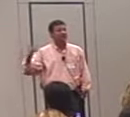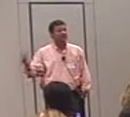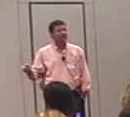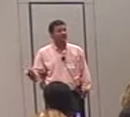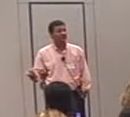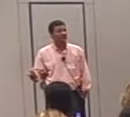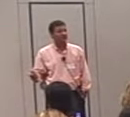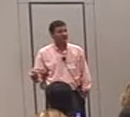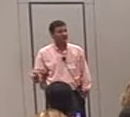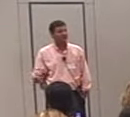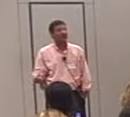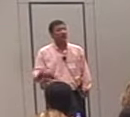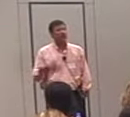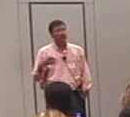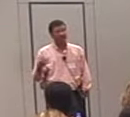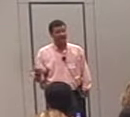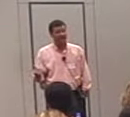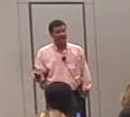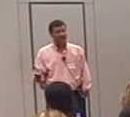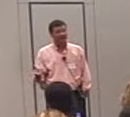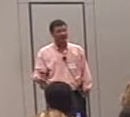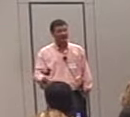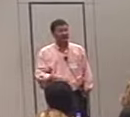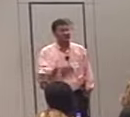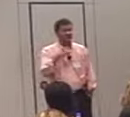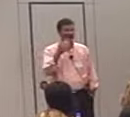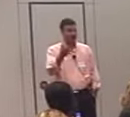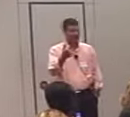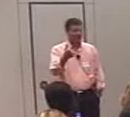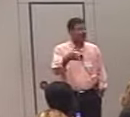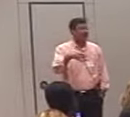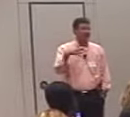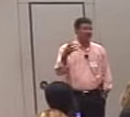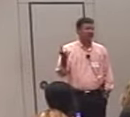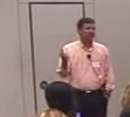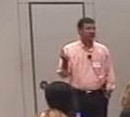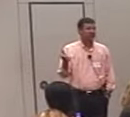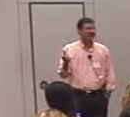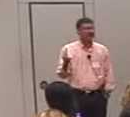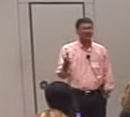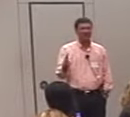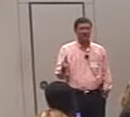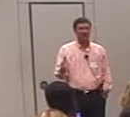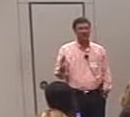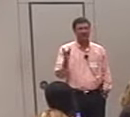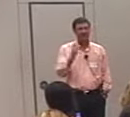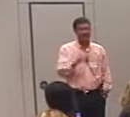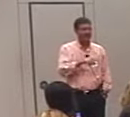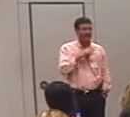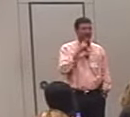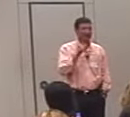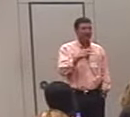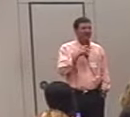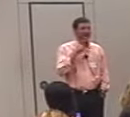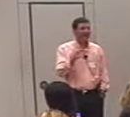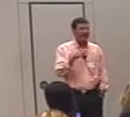chooses not to do either most of the time. Once in a while, she has shown up with some of those problems done. I can't really point to